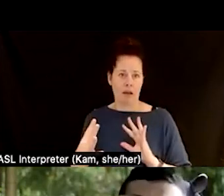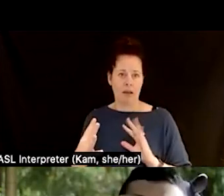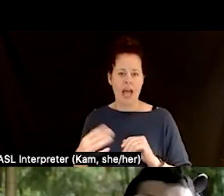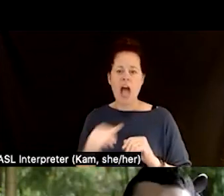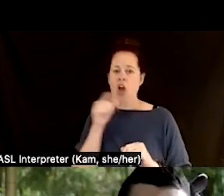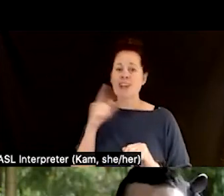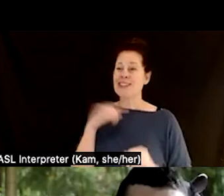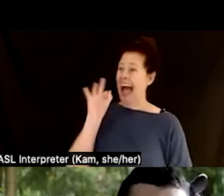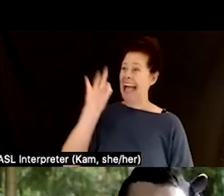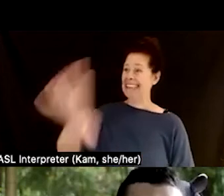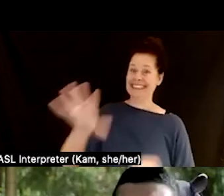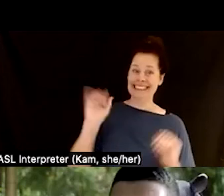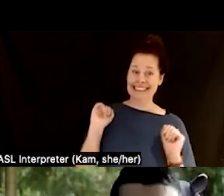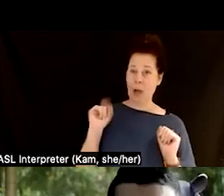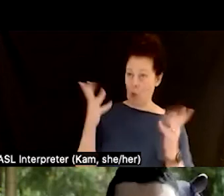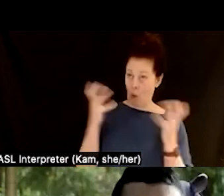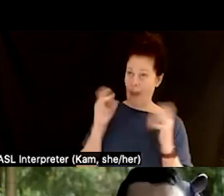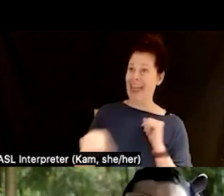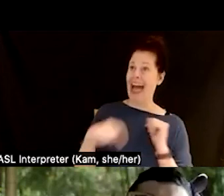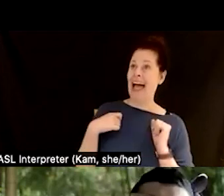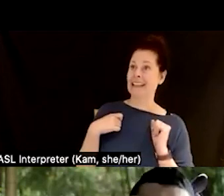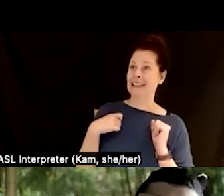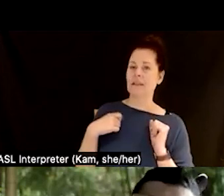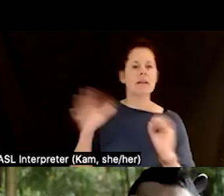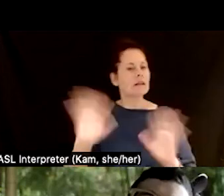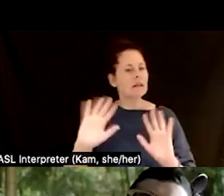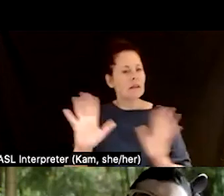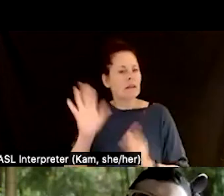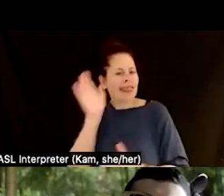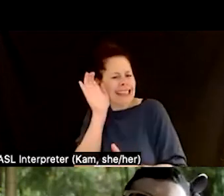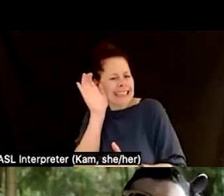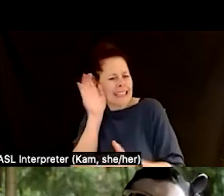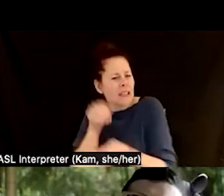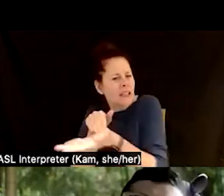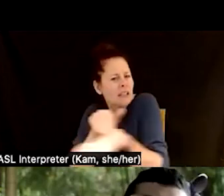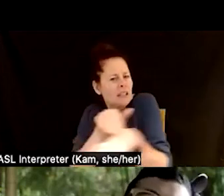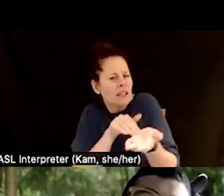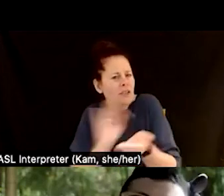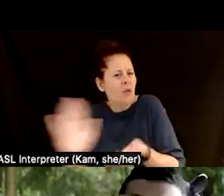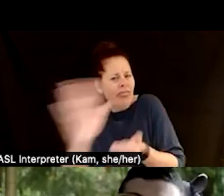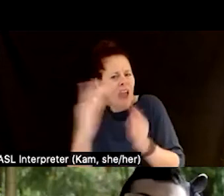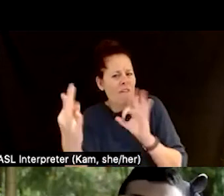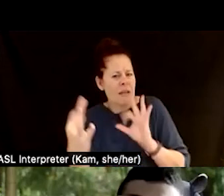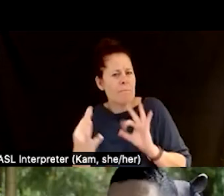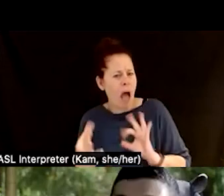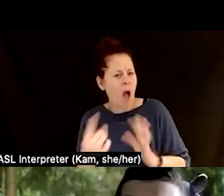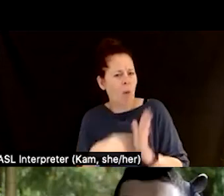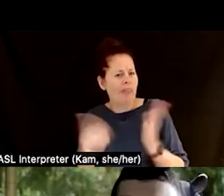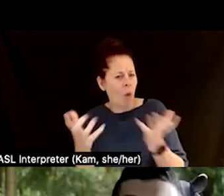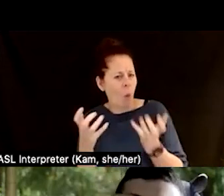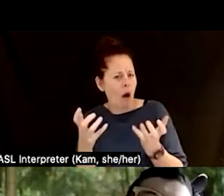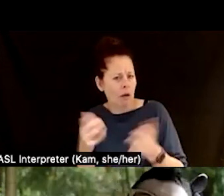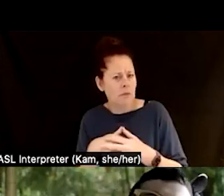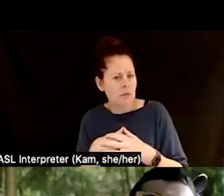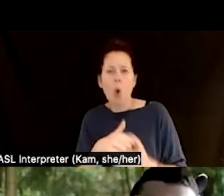going to do. We want to just make these changes. Really listen to what the feedback of, say, your patrons. So who